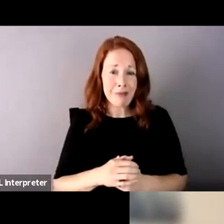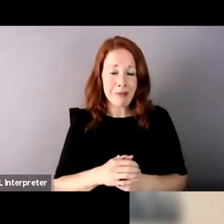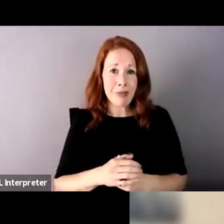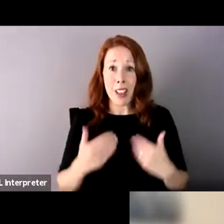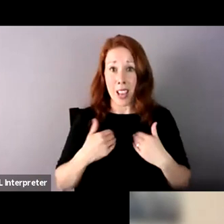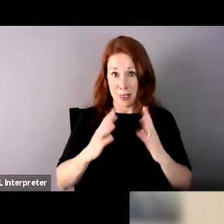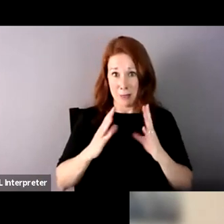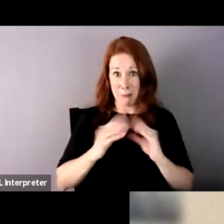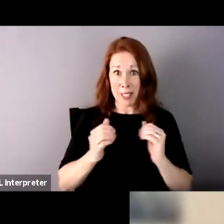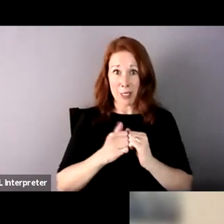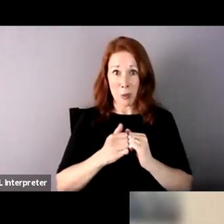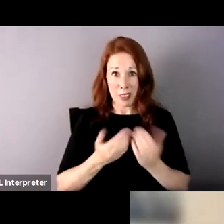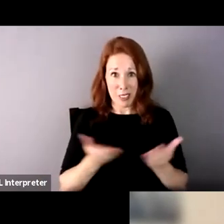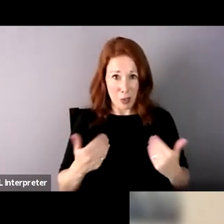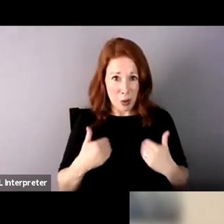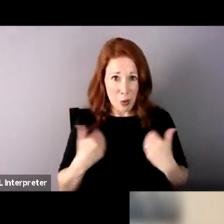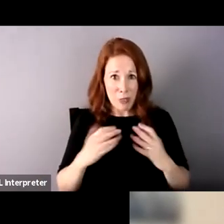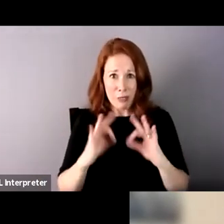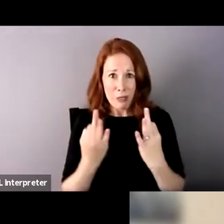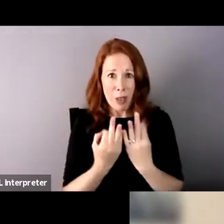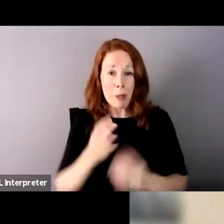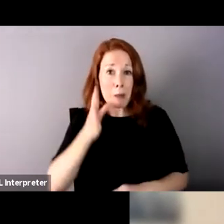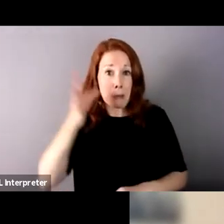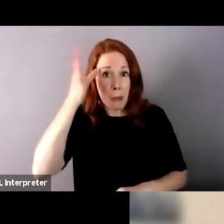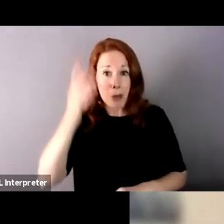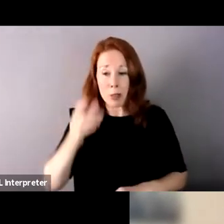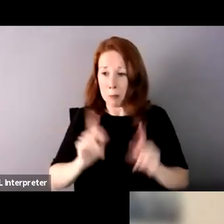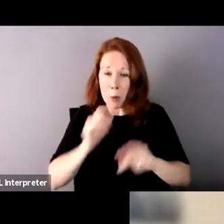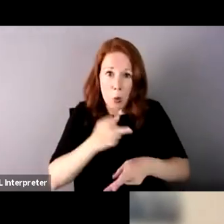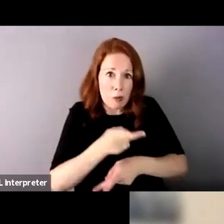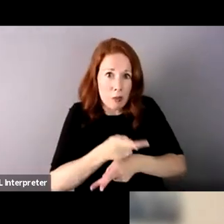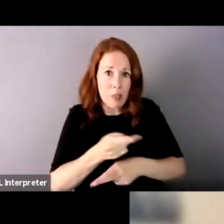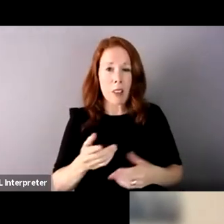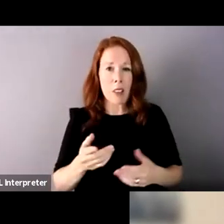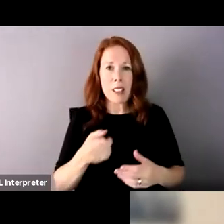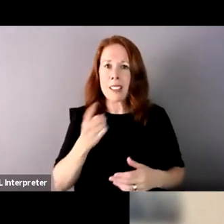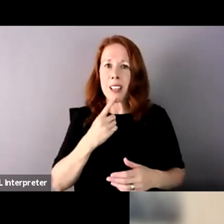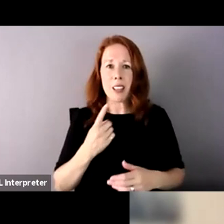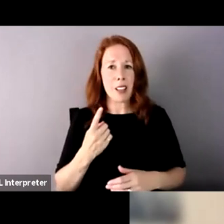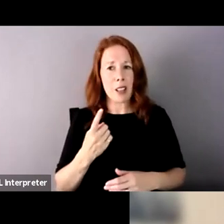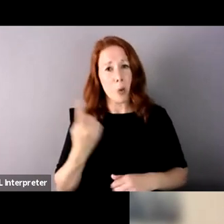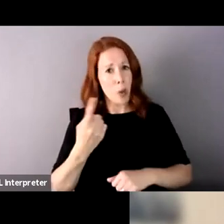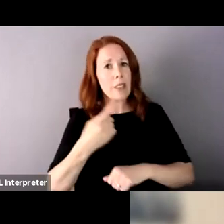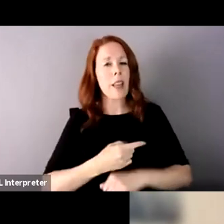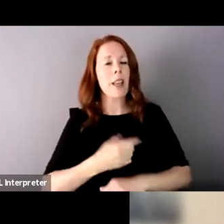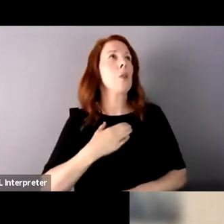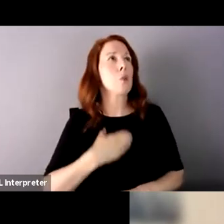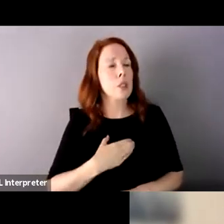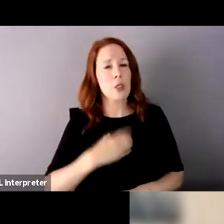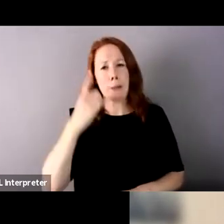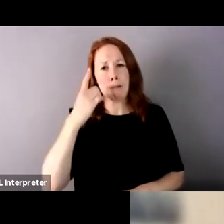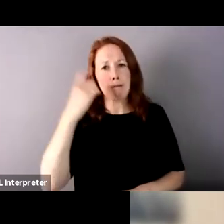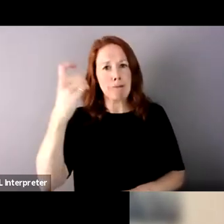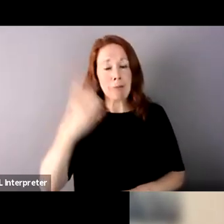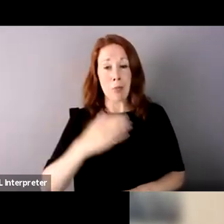those youth and their families and their parents and caregivers and guardians who say, you know, it's one day, Kaylee, that I wish, that I dream that